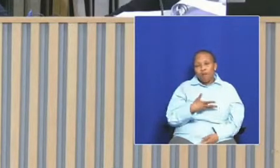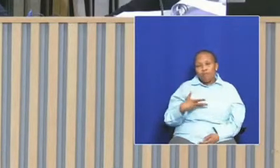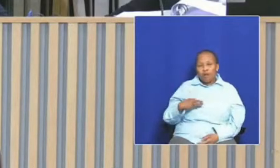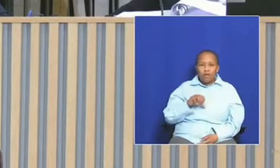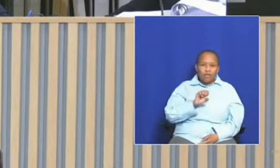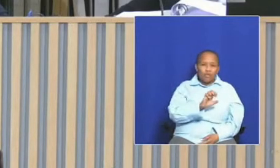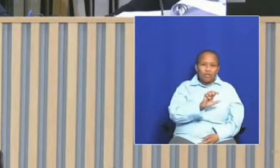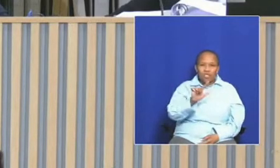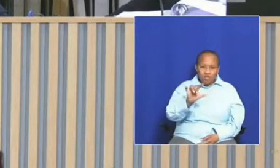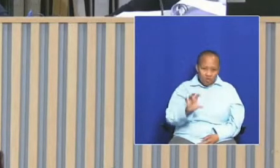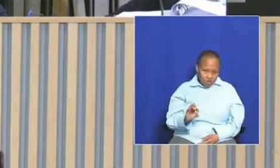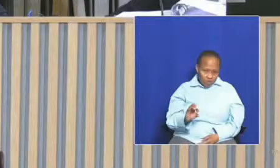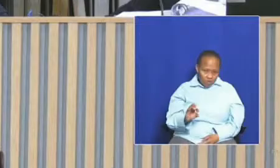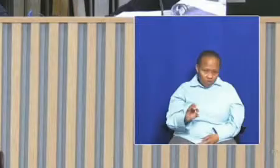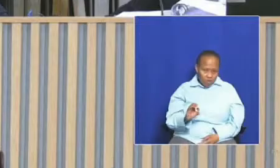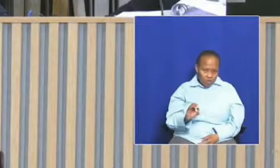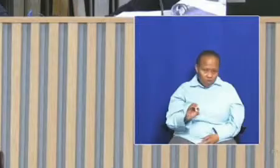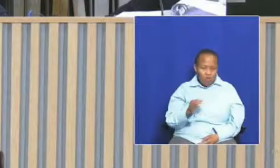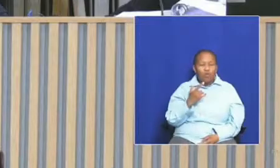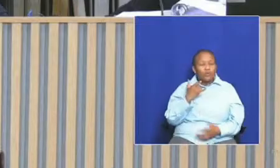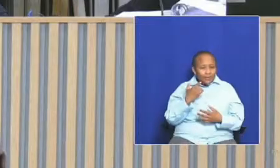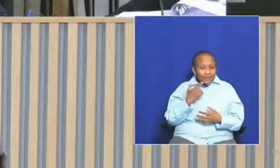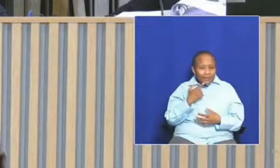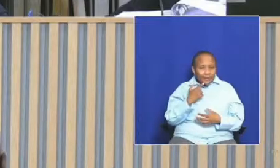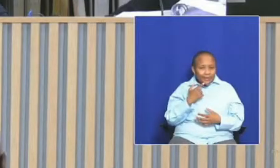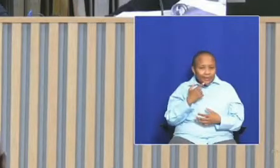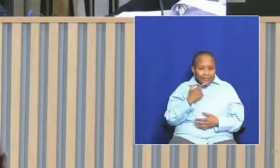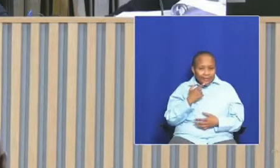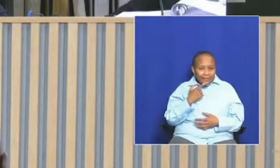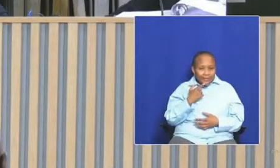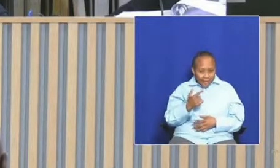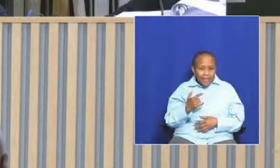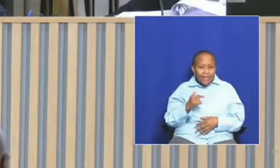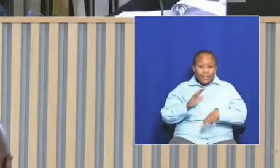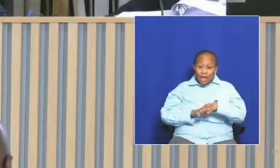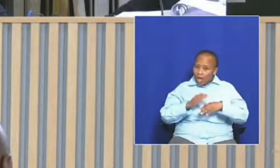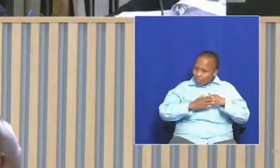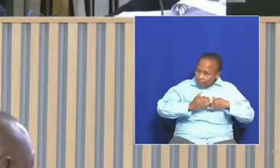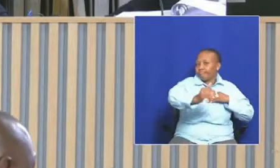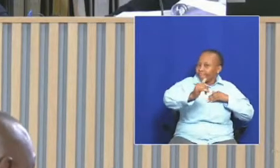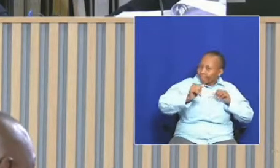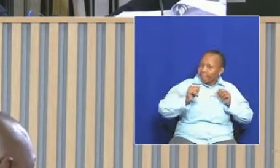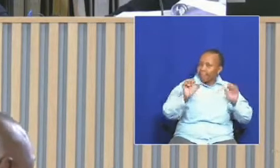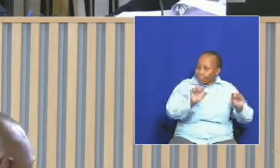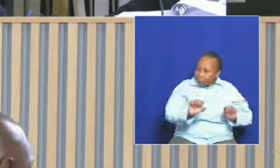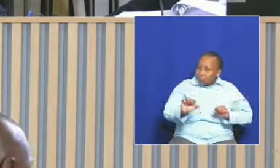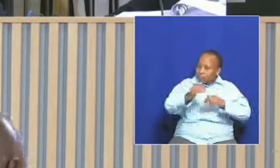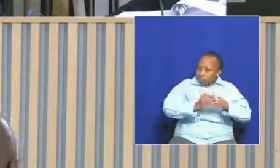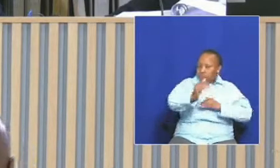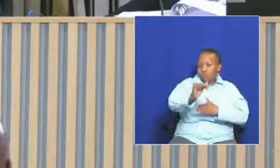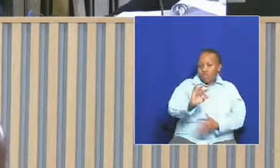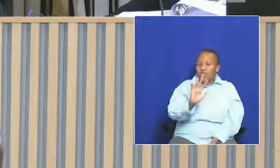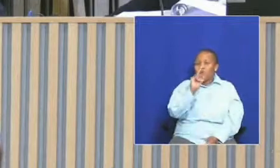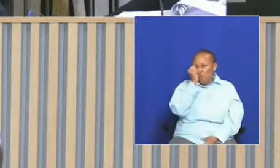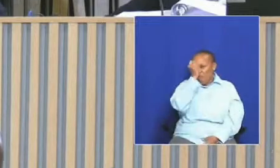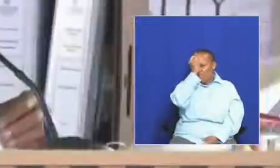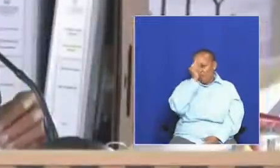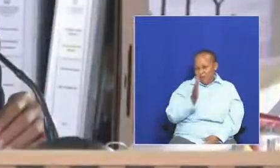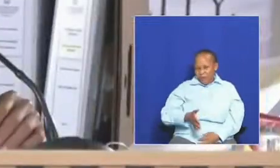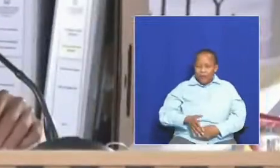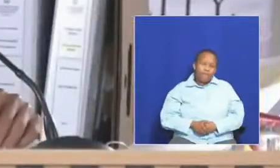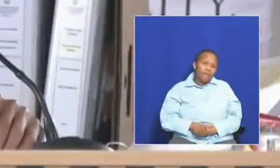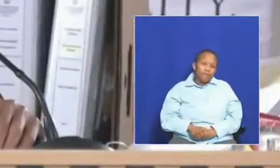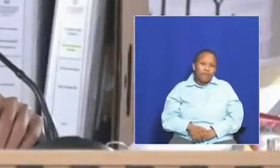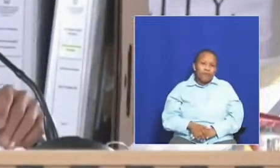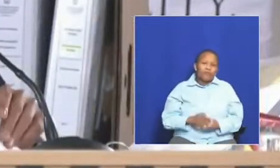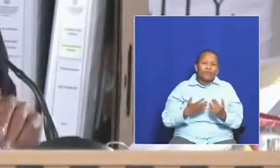course, so thus far I will allow the line of questioning. You, Ms. Lo. Thank you,